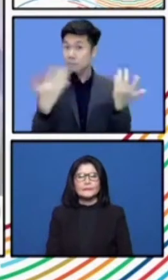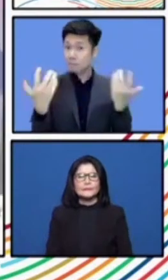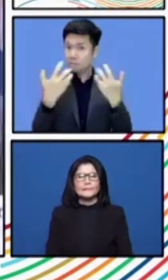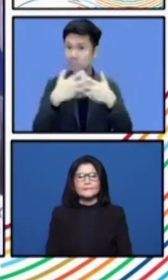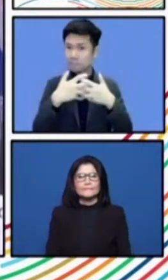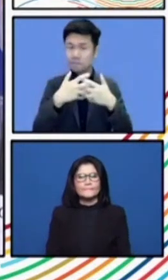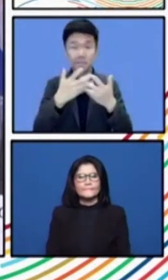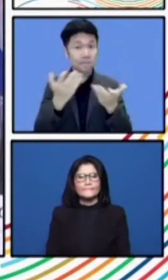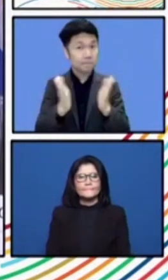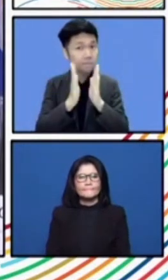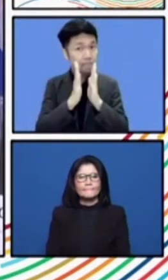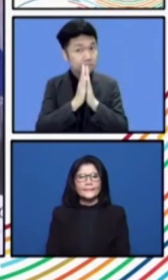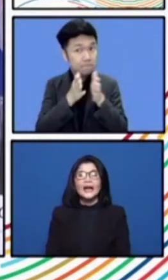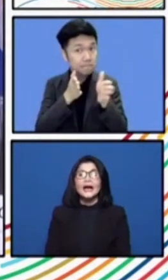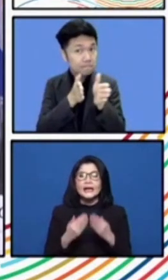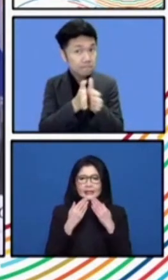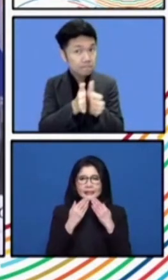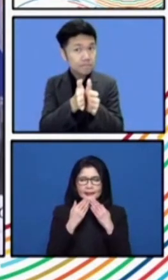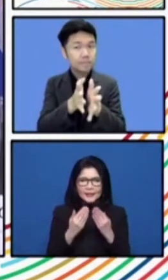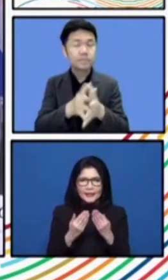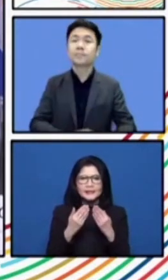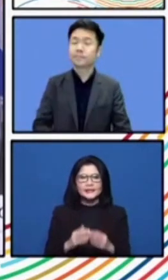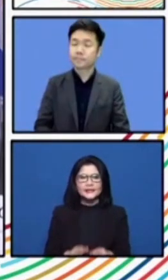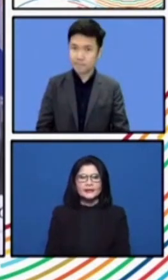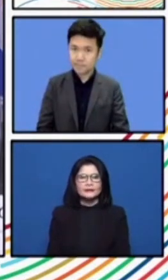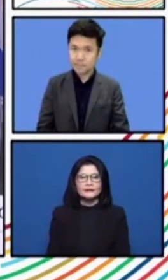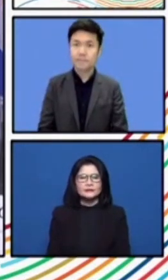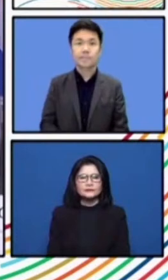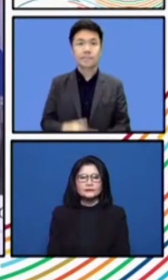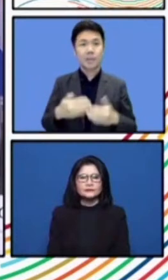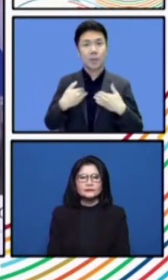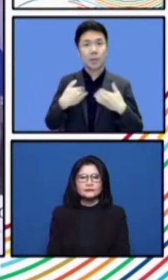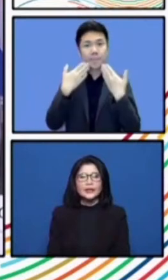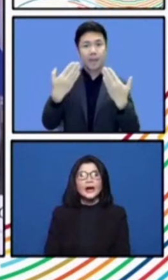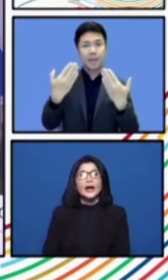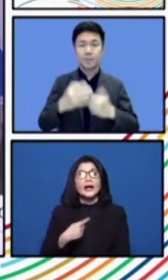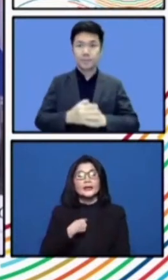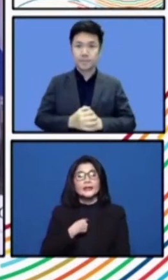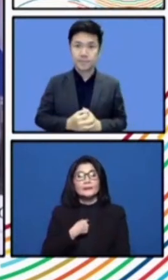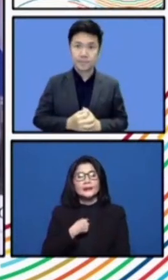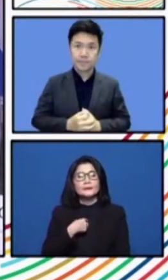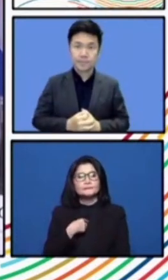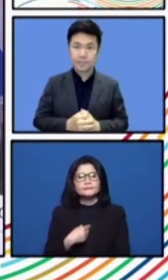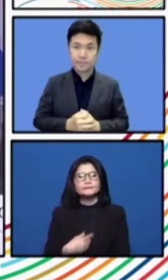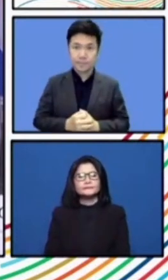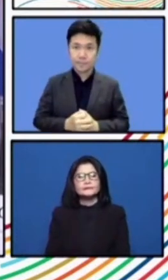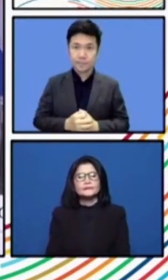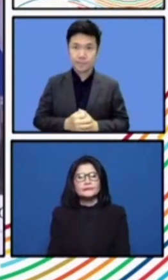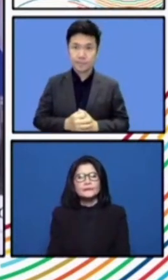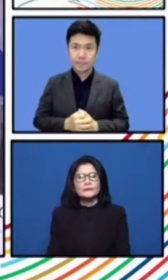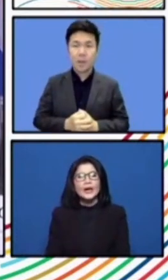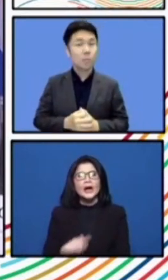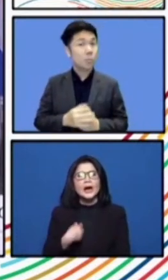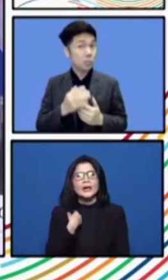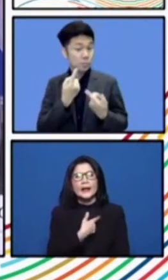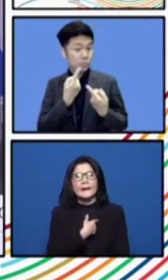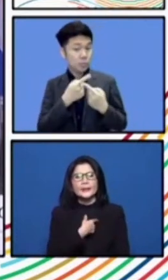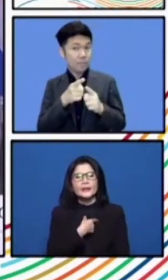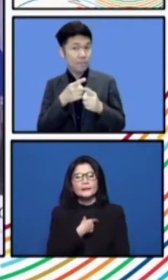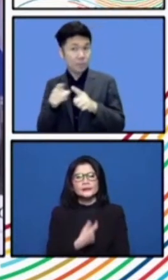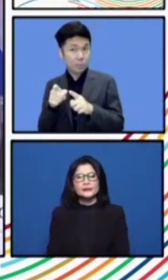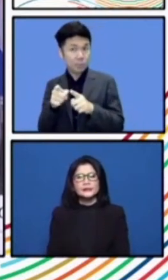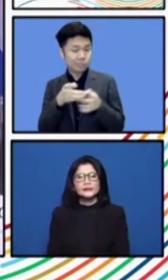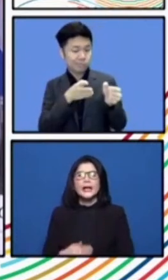thank you first of all we actually identify what are infective measures that the state